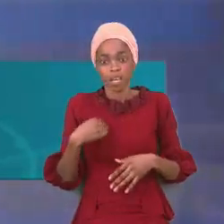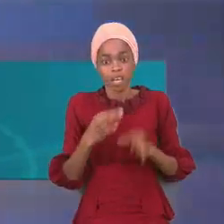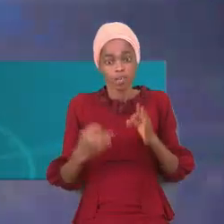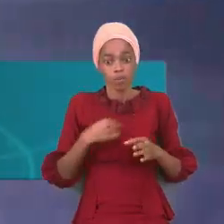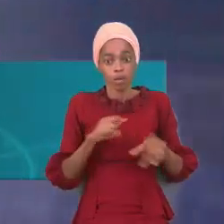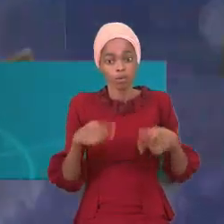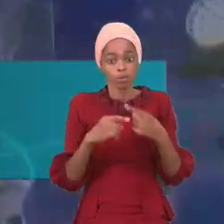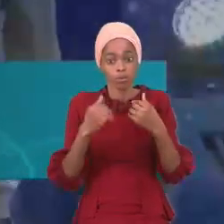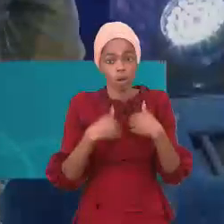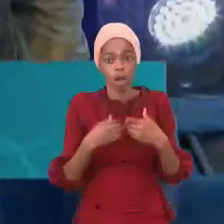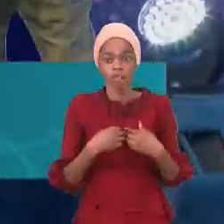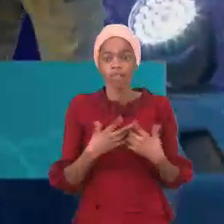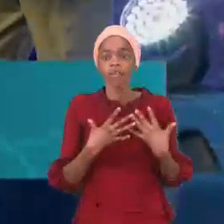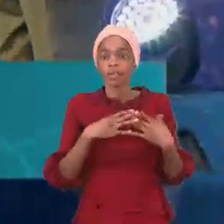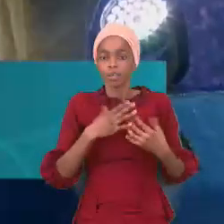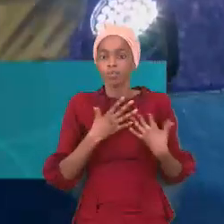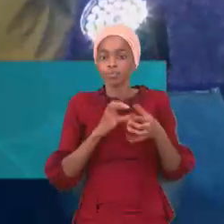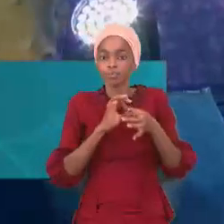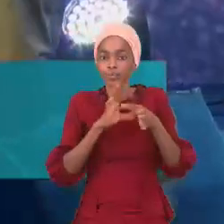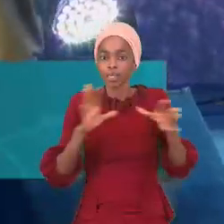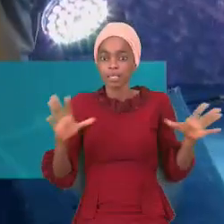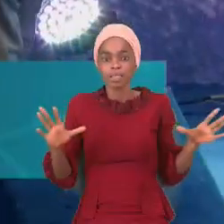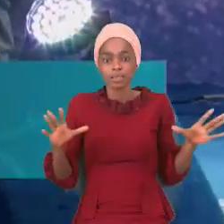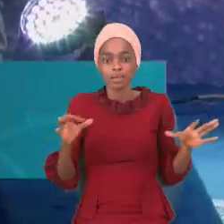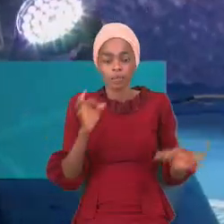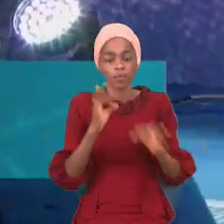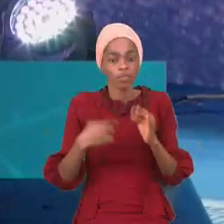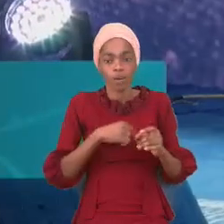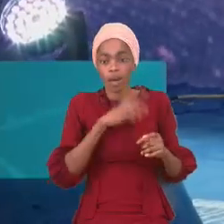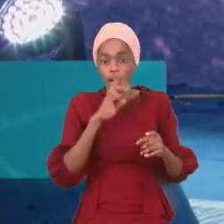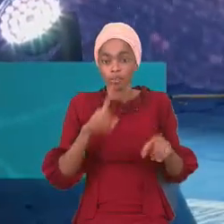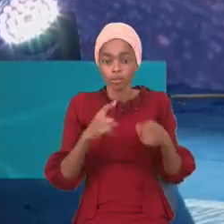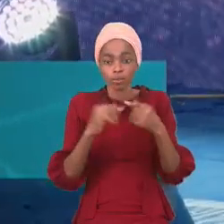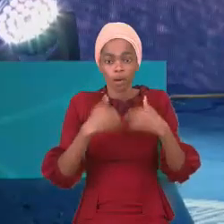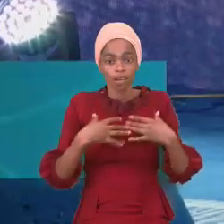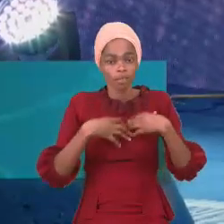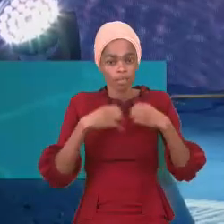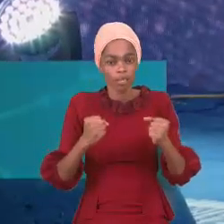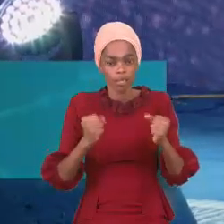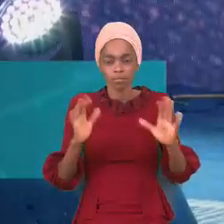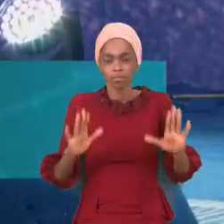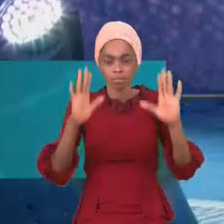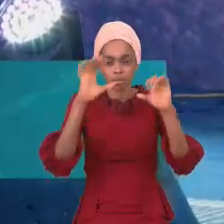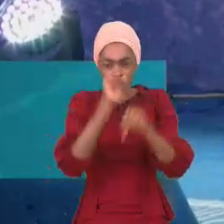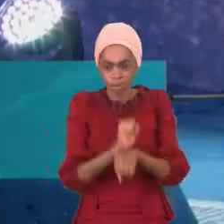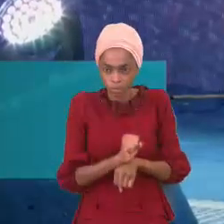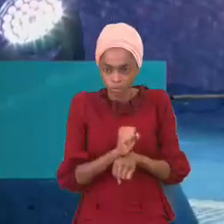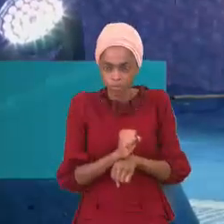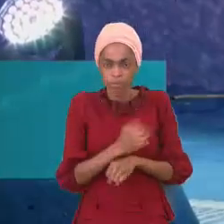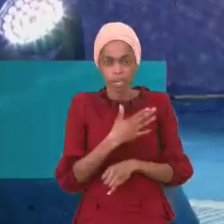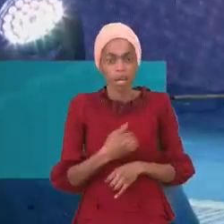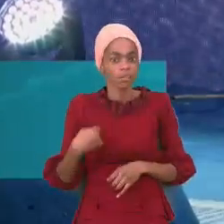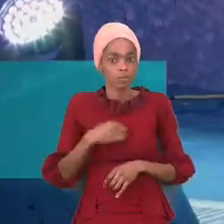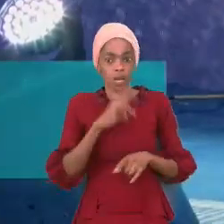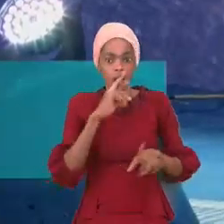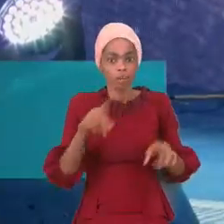have release, if we're going to have healing, miracle, and we're going to